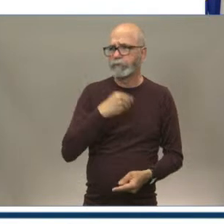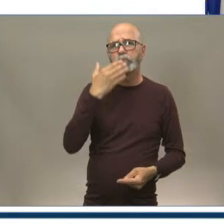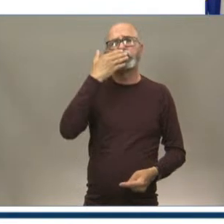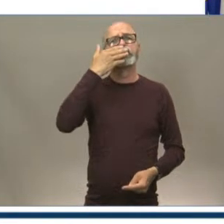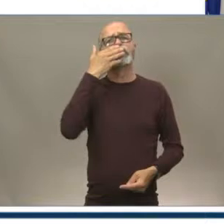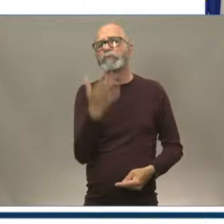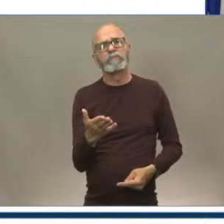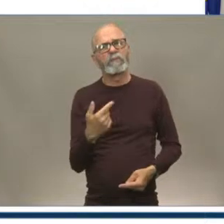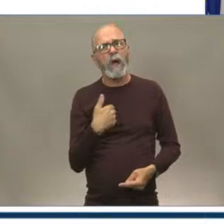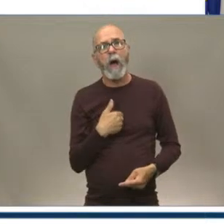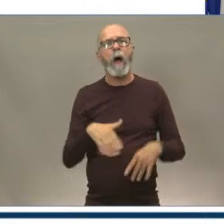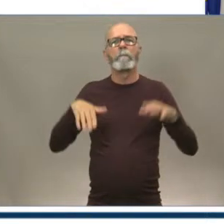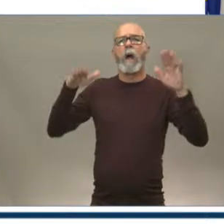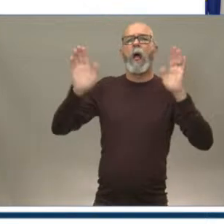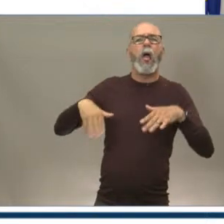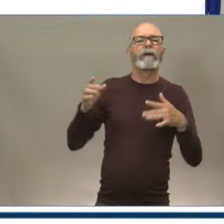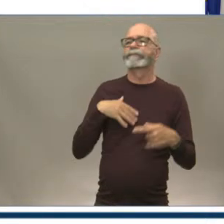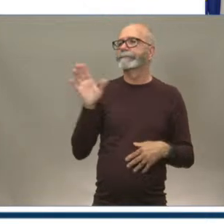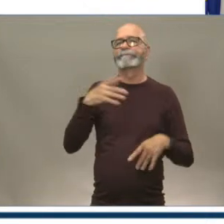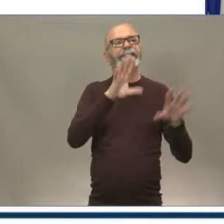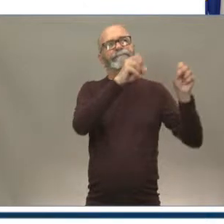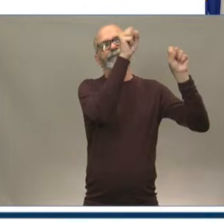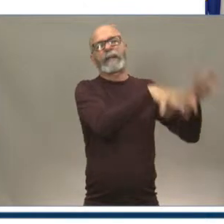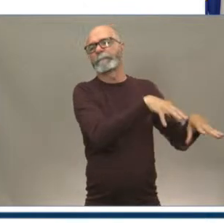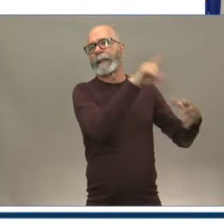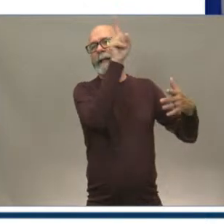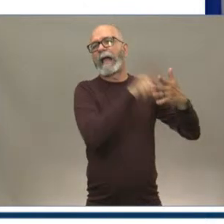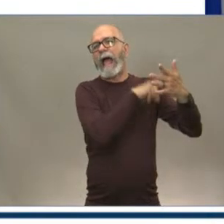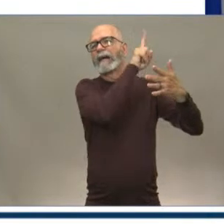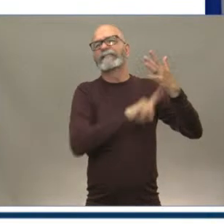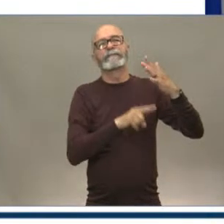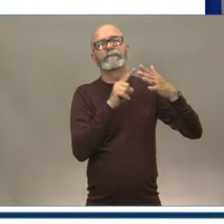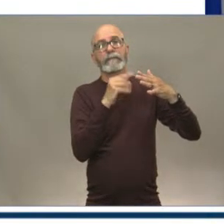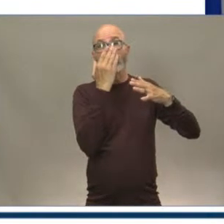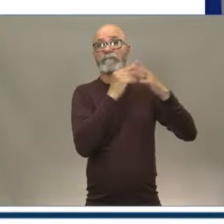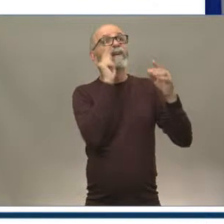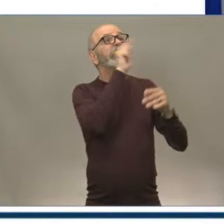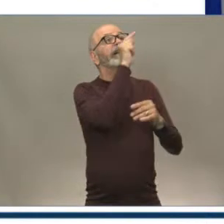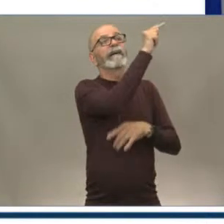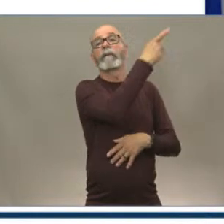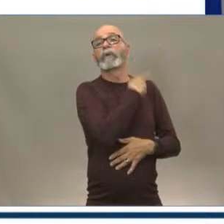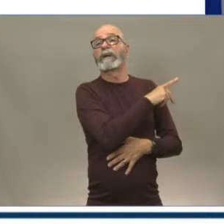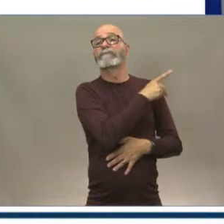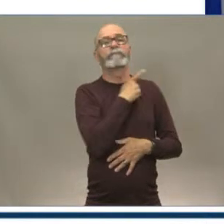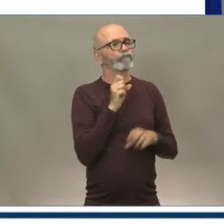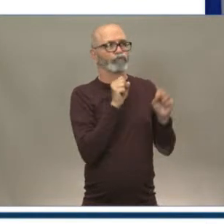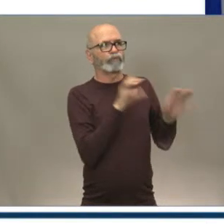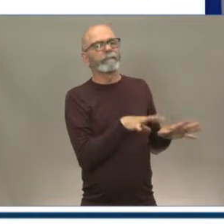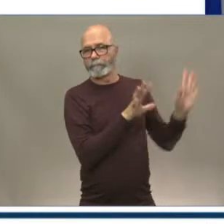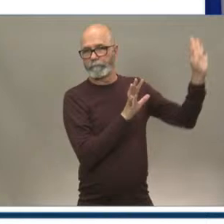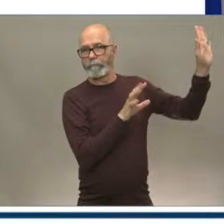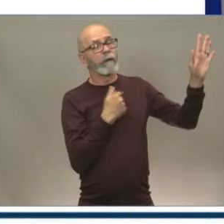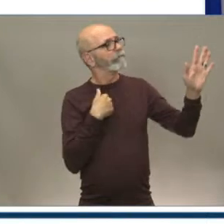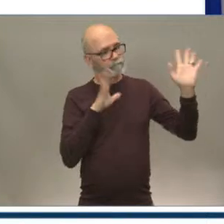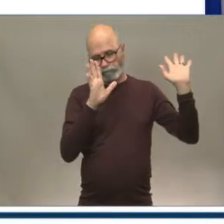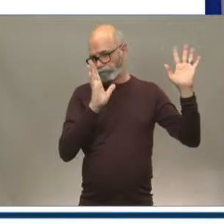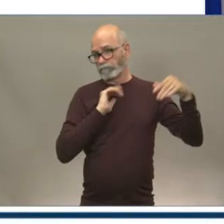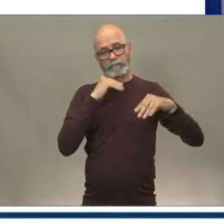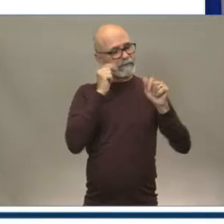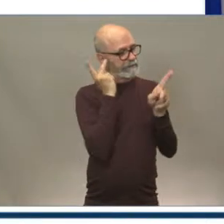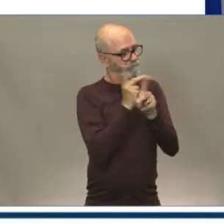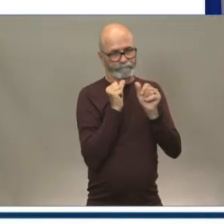thousands of appointments like you have seen in other provinces. We're remaining on track as long as we stay